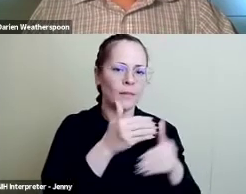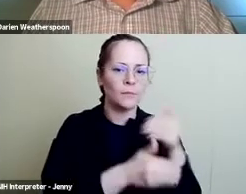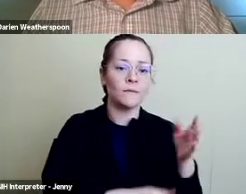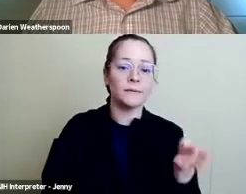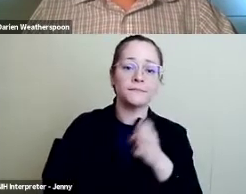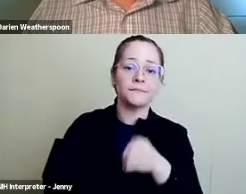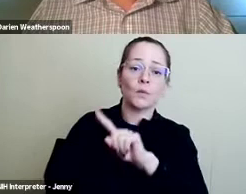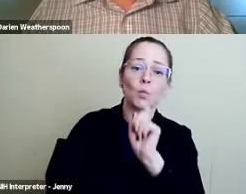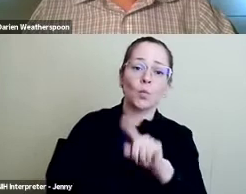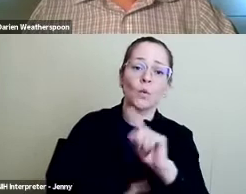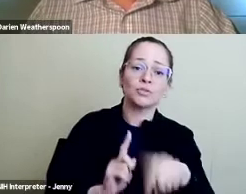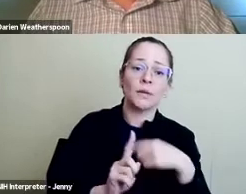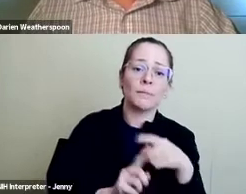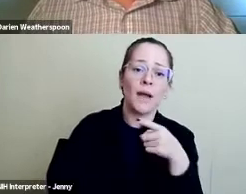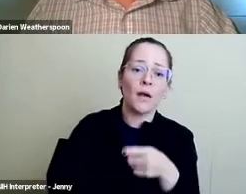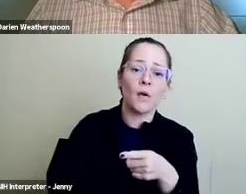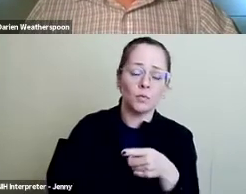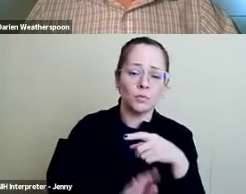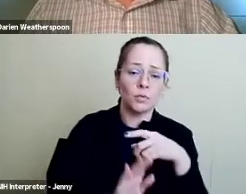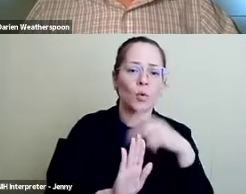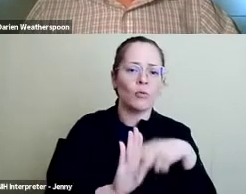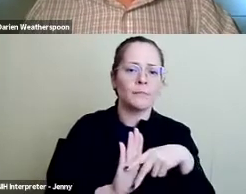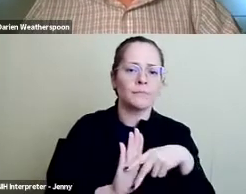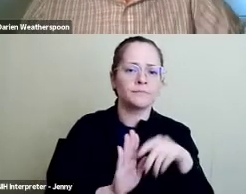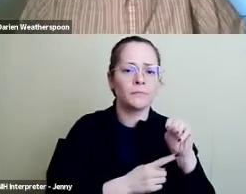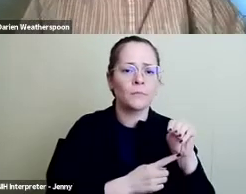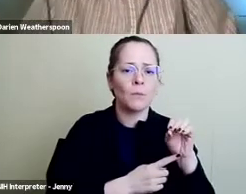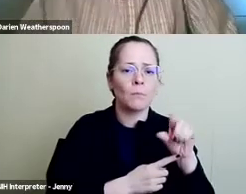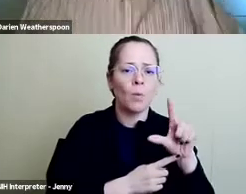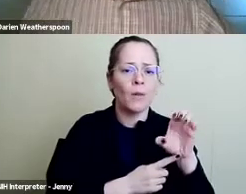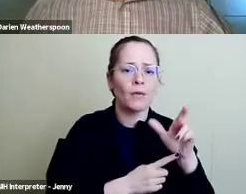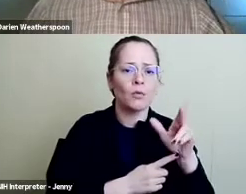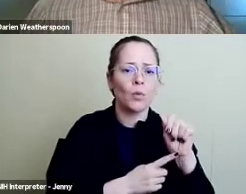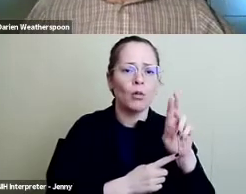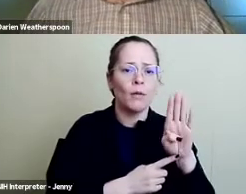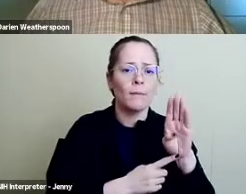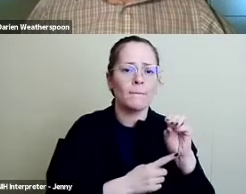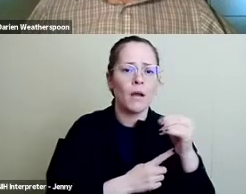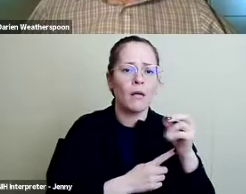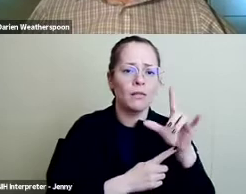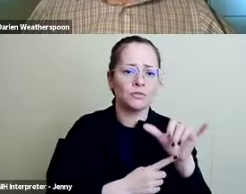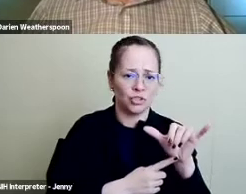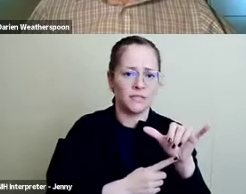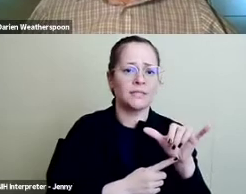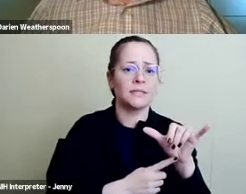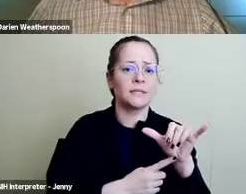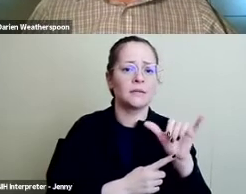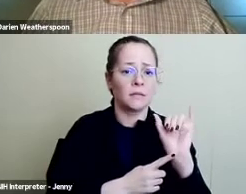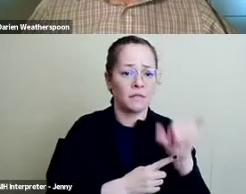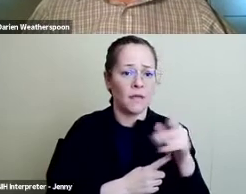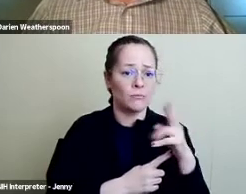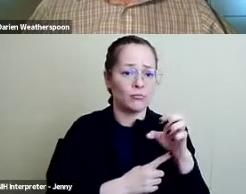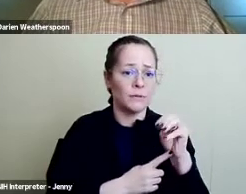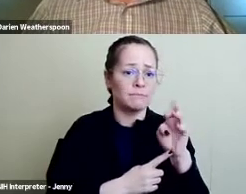about a program. Is molecular biology and biotechnology a good program for pre-med? And I would say also